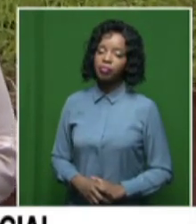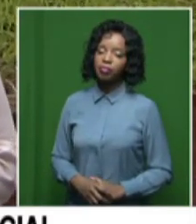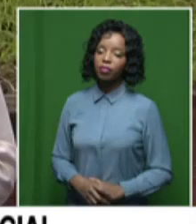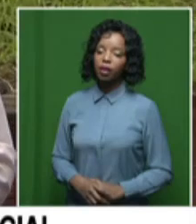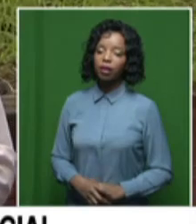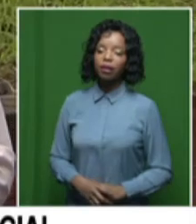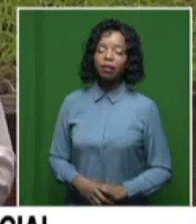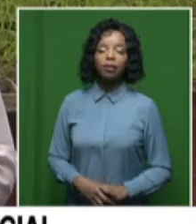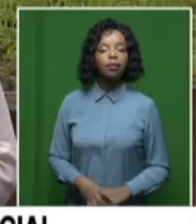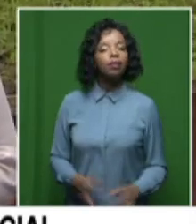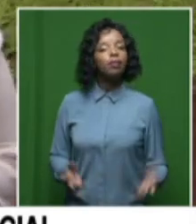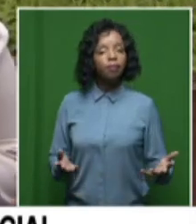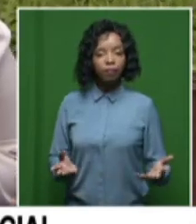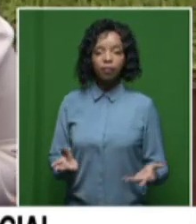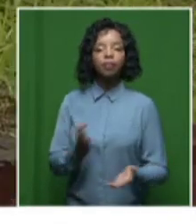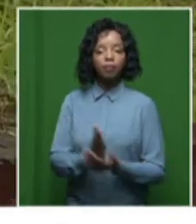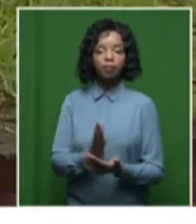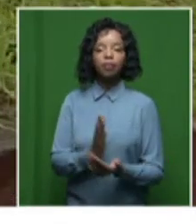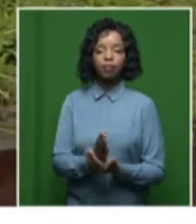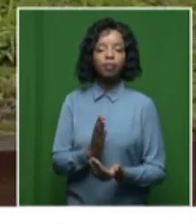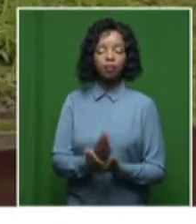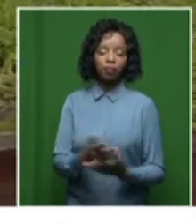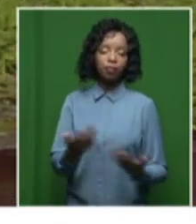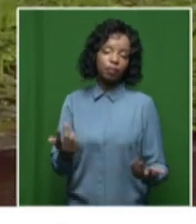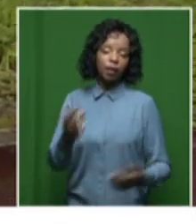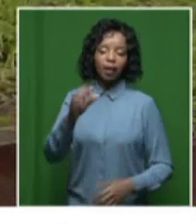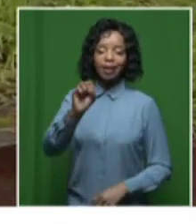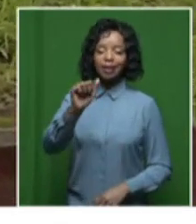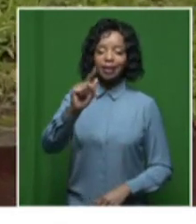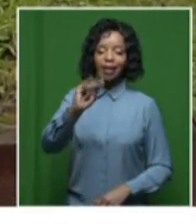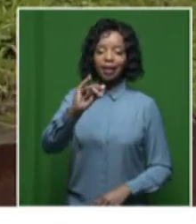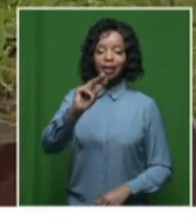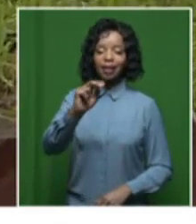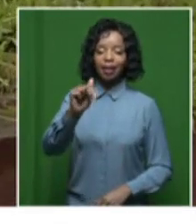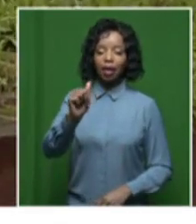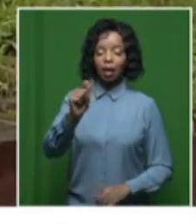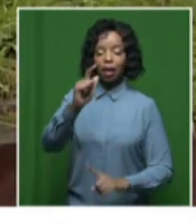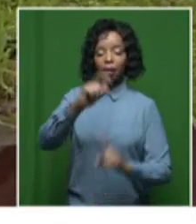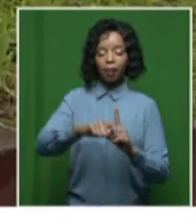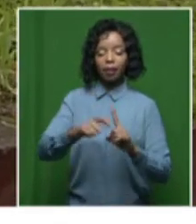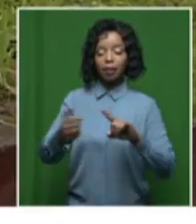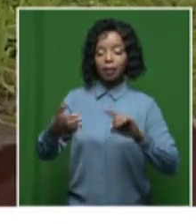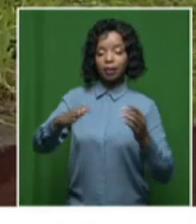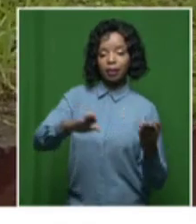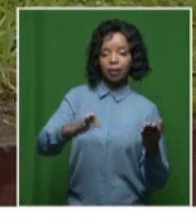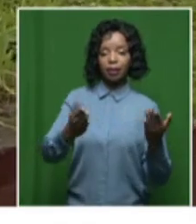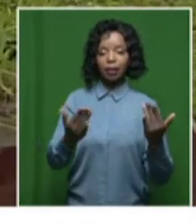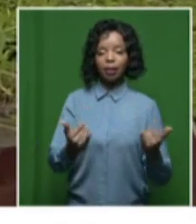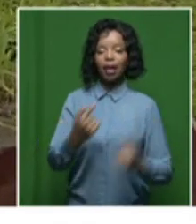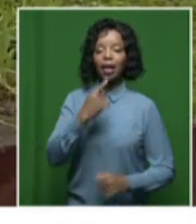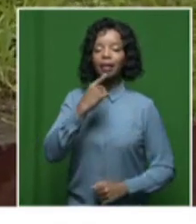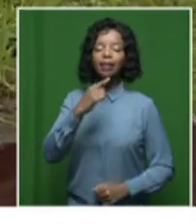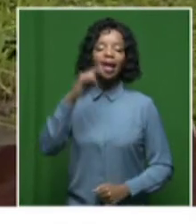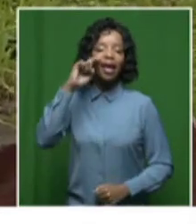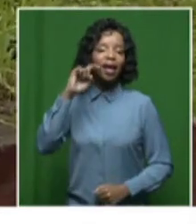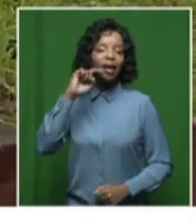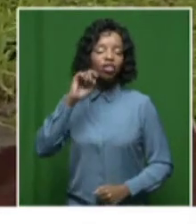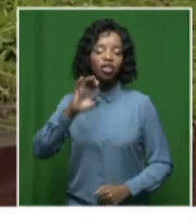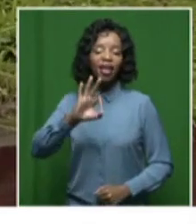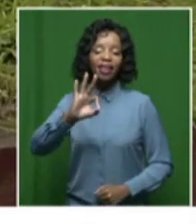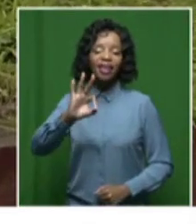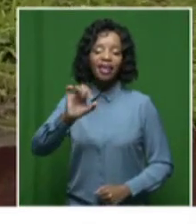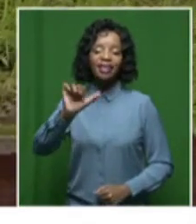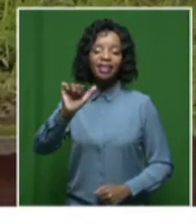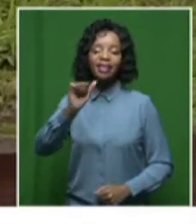Well, absolutely, Sakina. The deceased has now been identified as 36-year-old